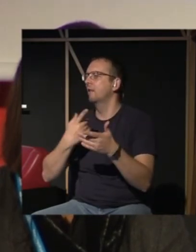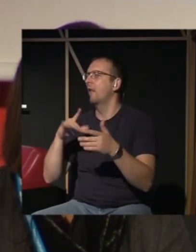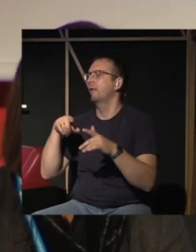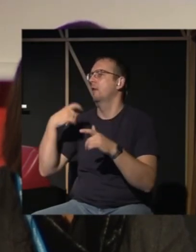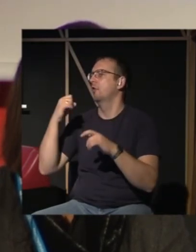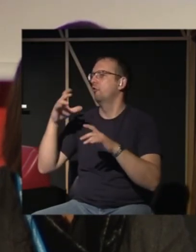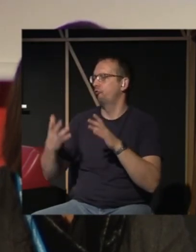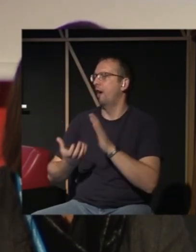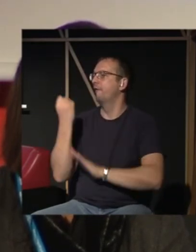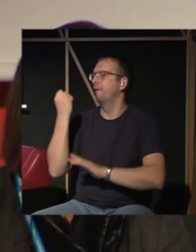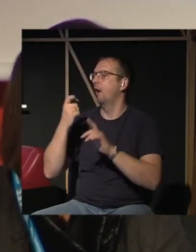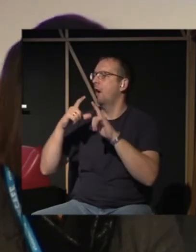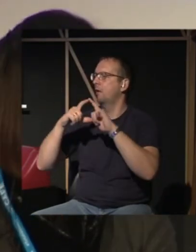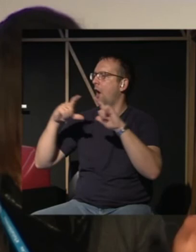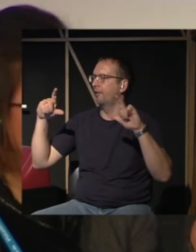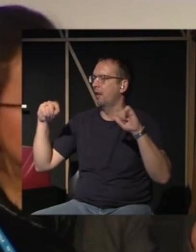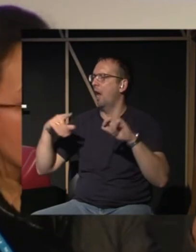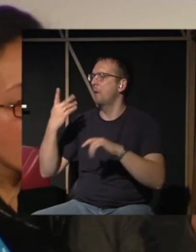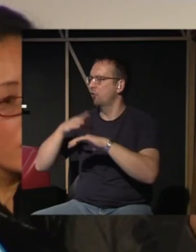an interesting approach.